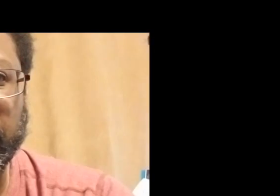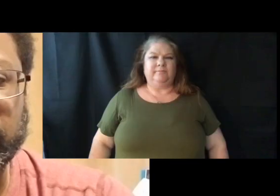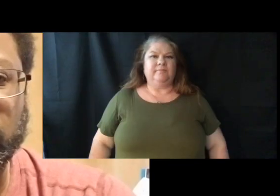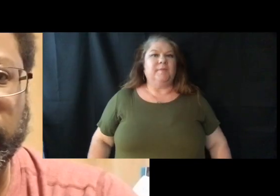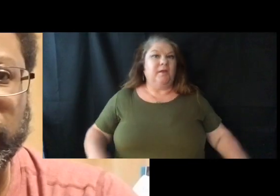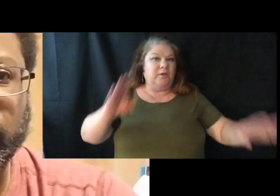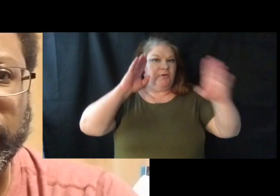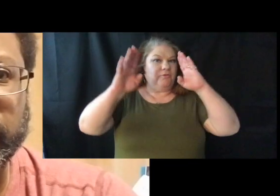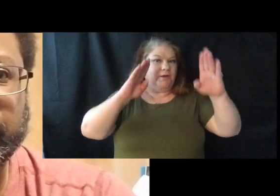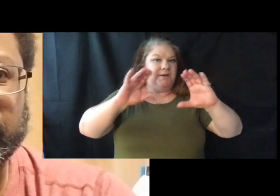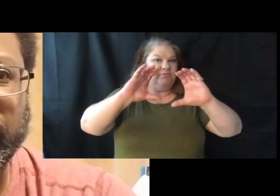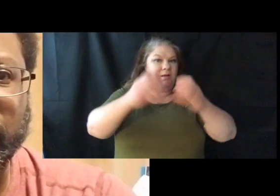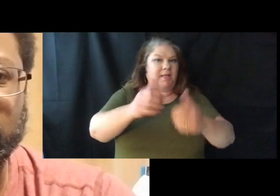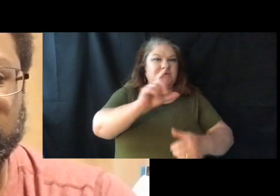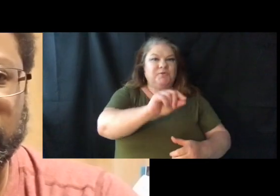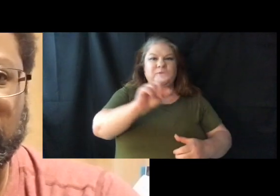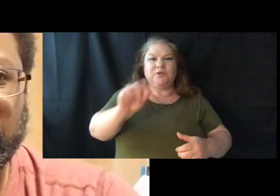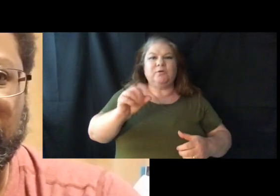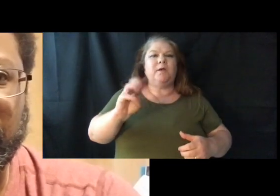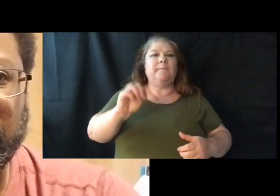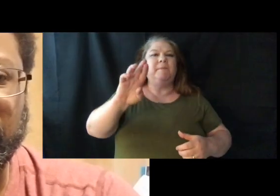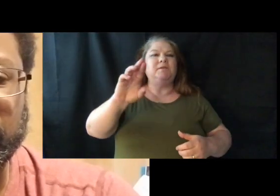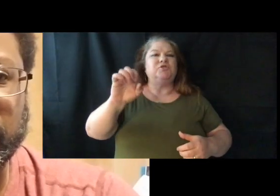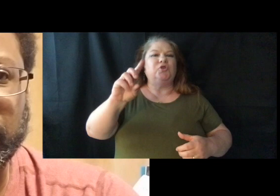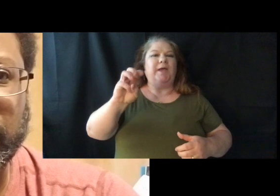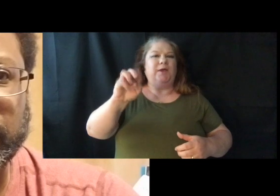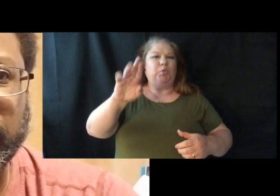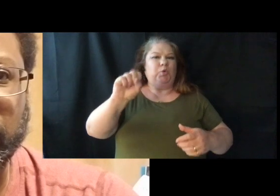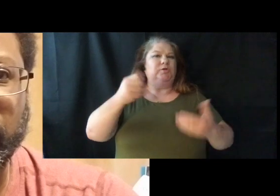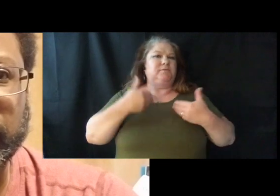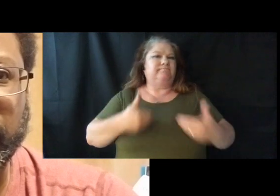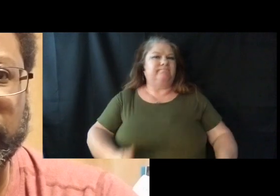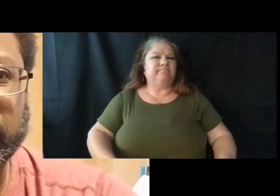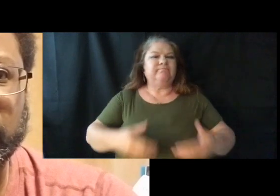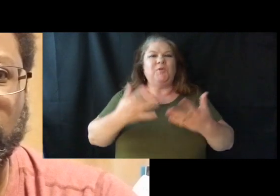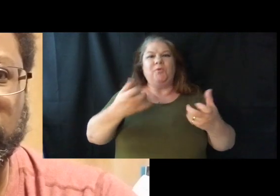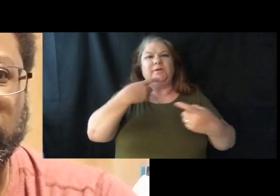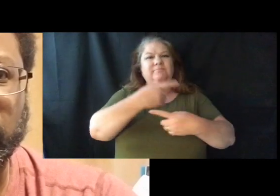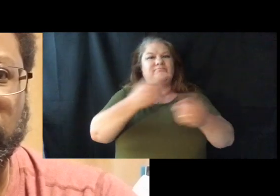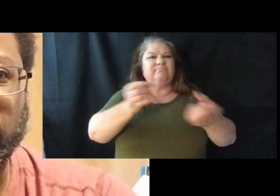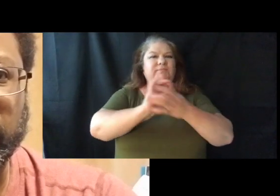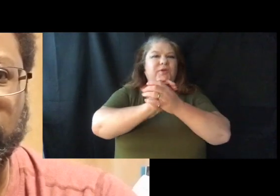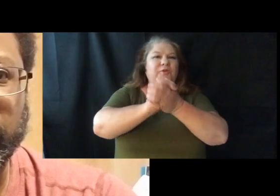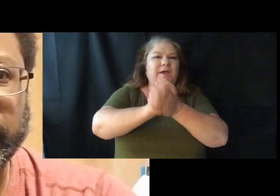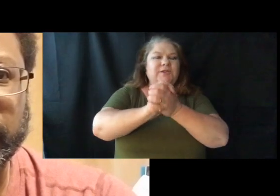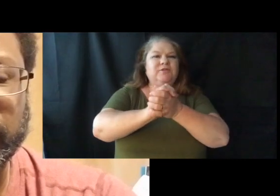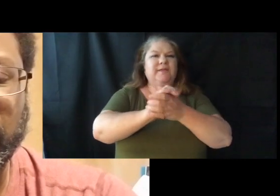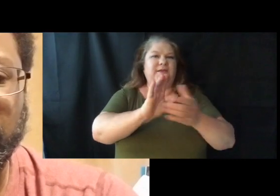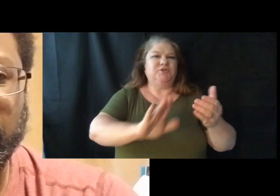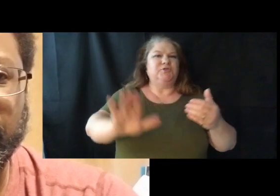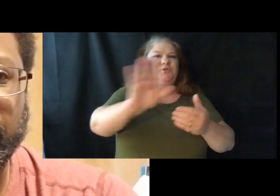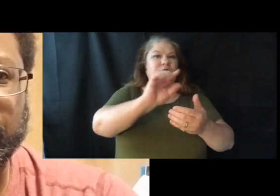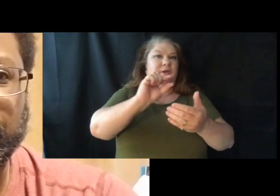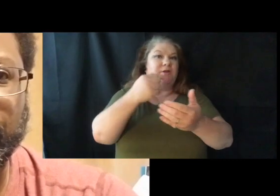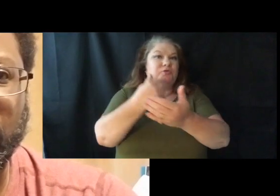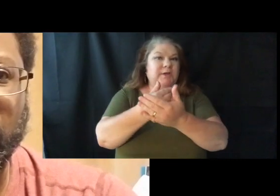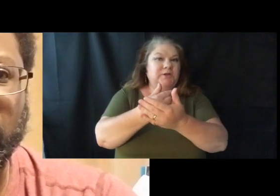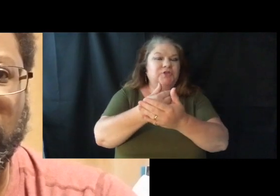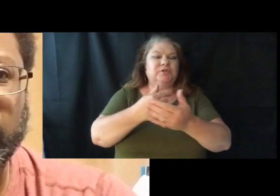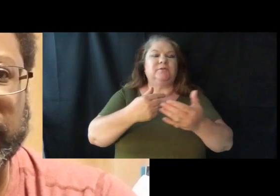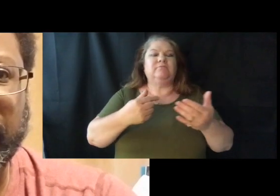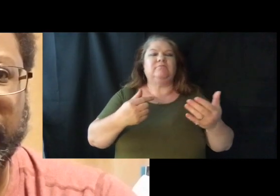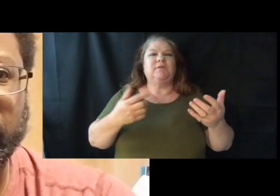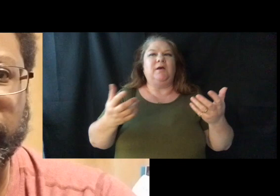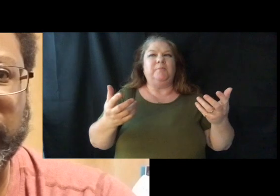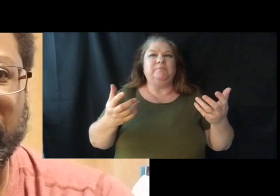Greetings, class of 2020. It's Mr. Edwards. I'd like to say congratulations on your graduation. Although